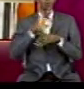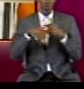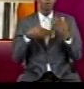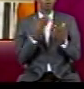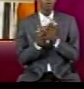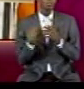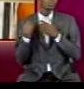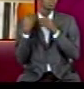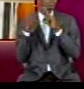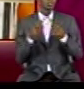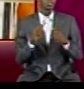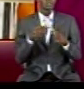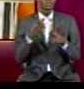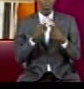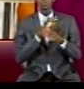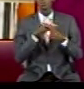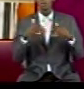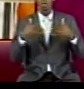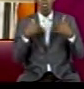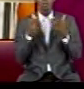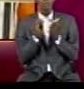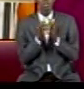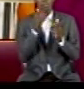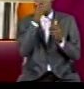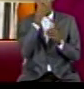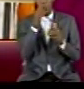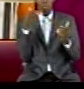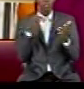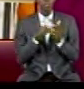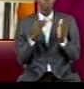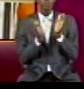not been having that cold again. Praise the Lord.